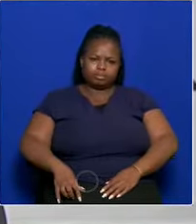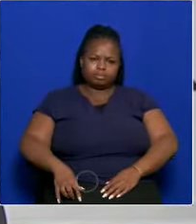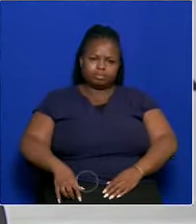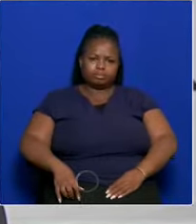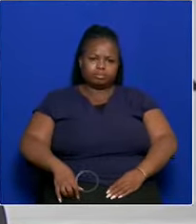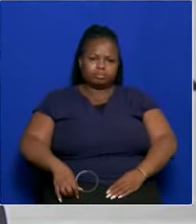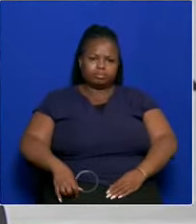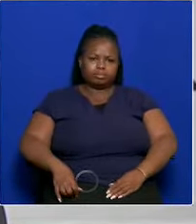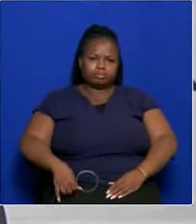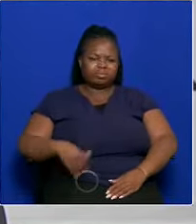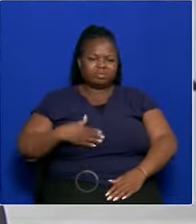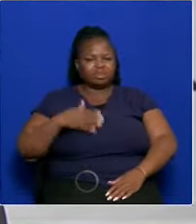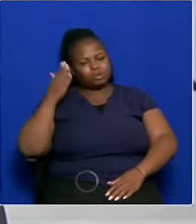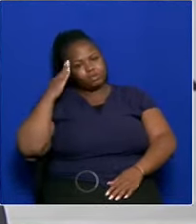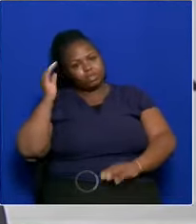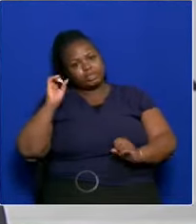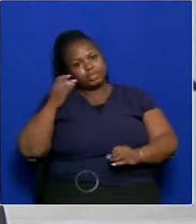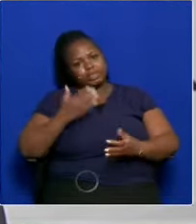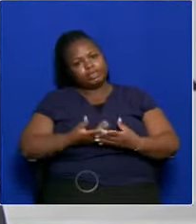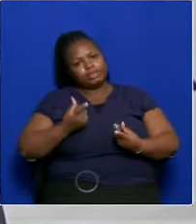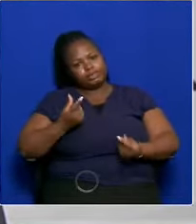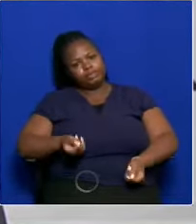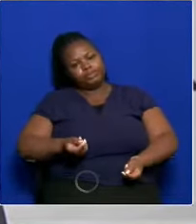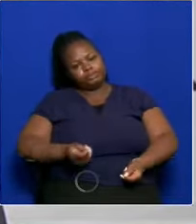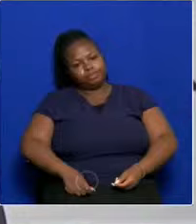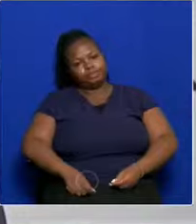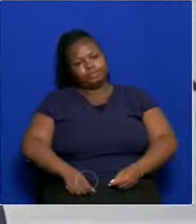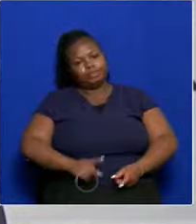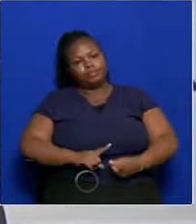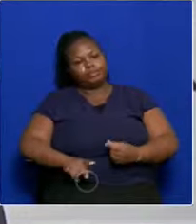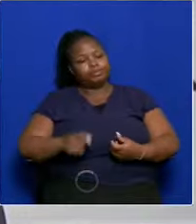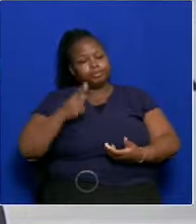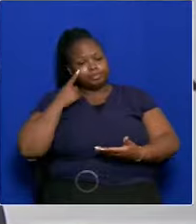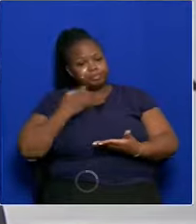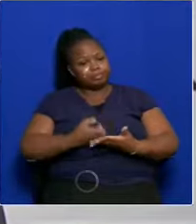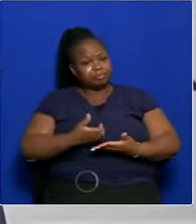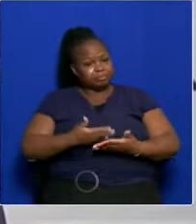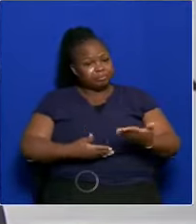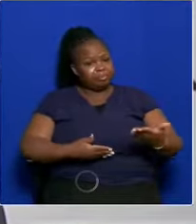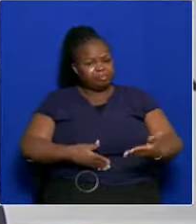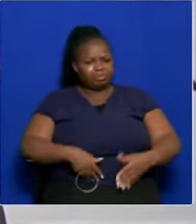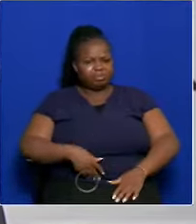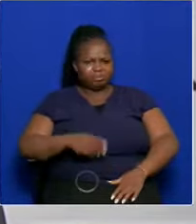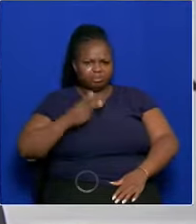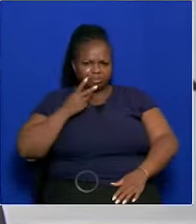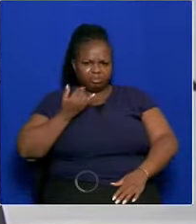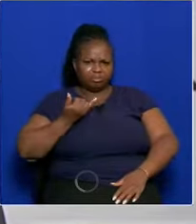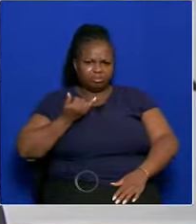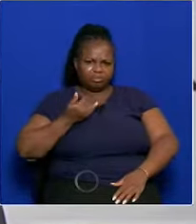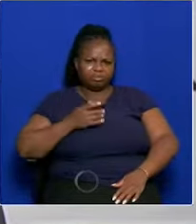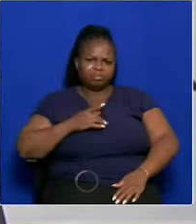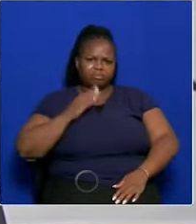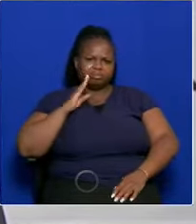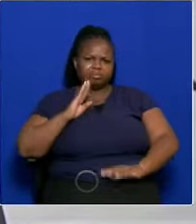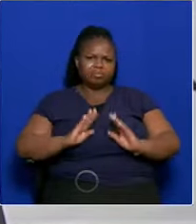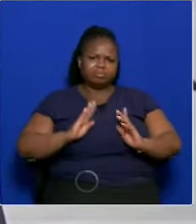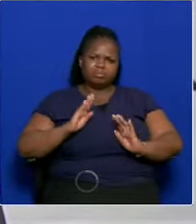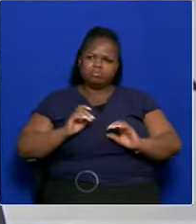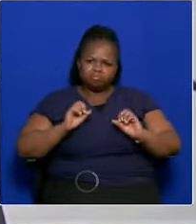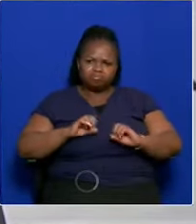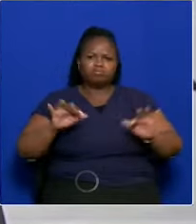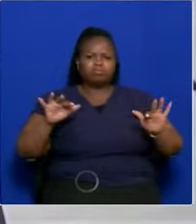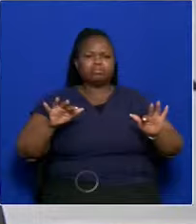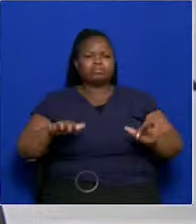And from the testimony here, it seems when he's frustrated, he's talking to everybody, Matlala,